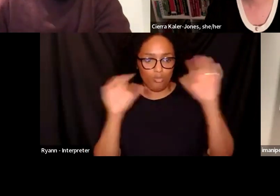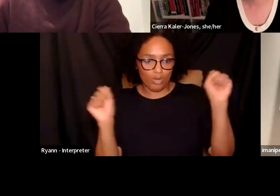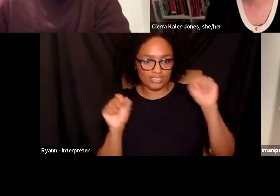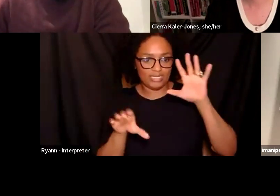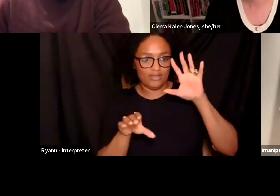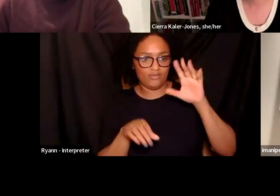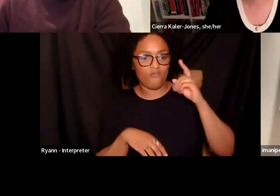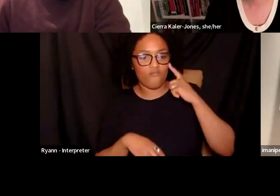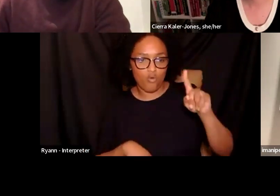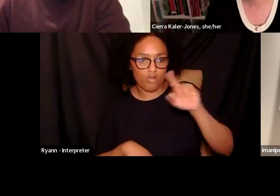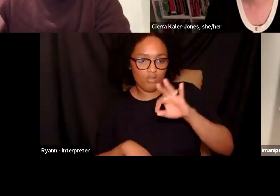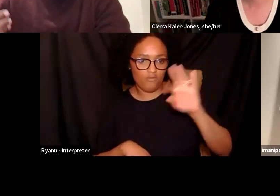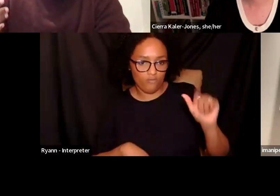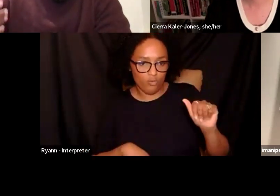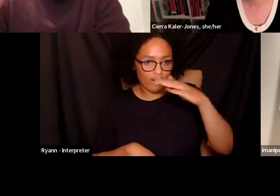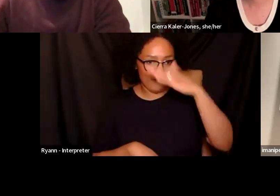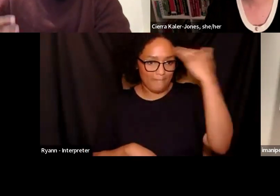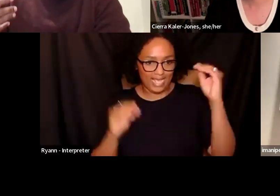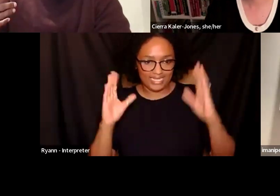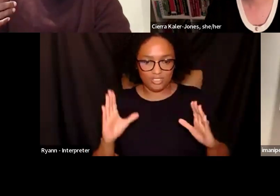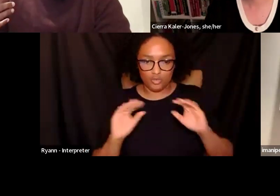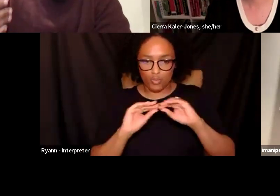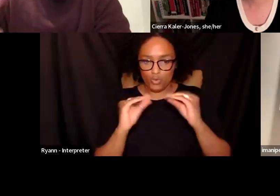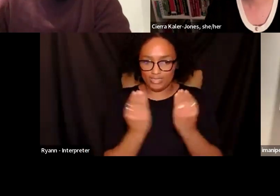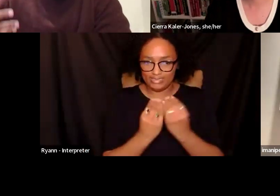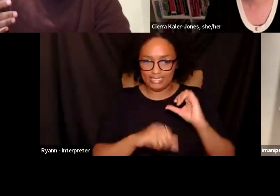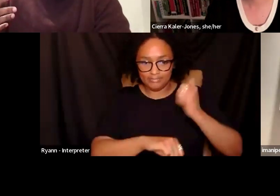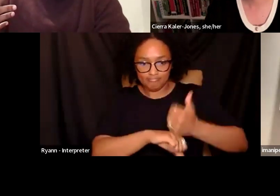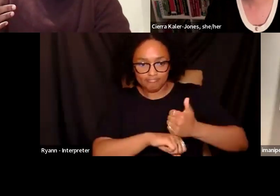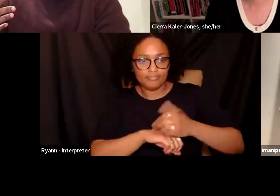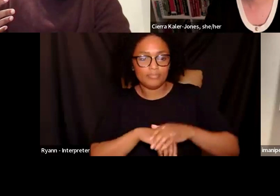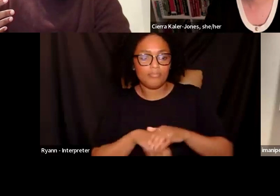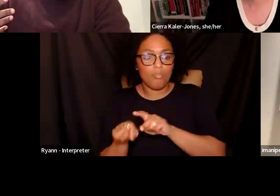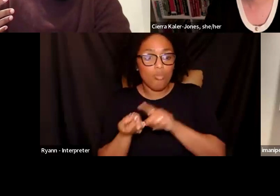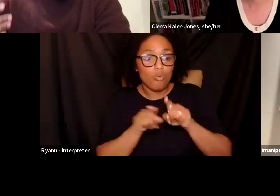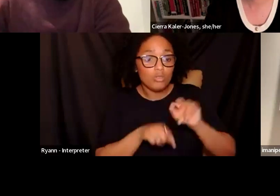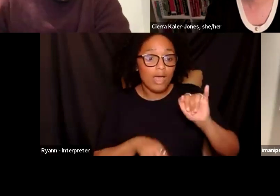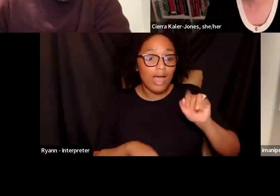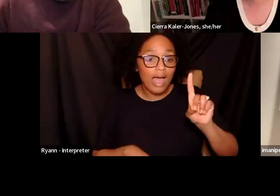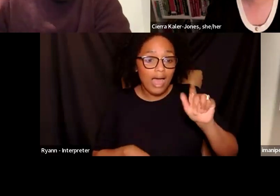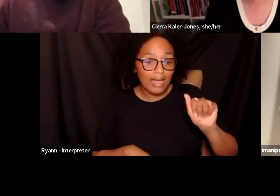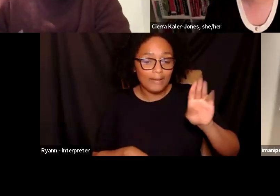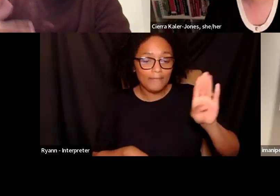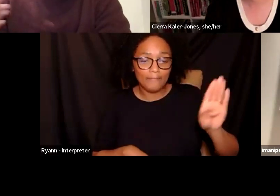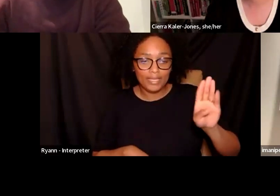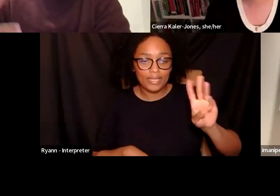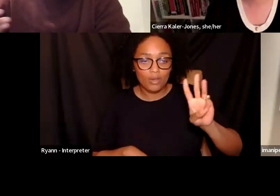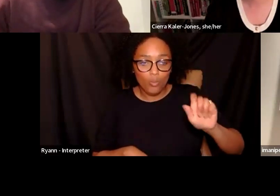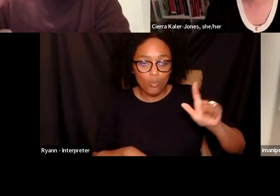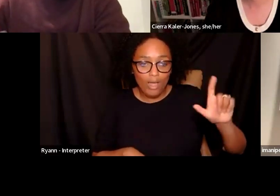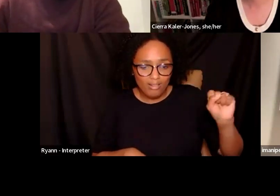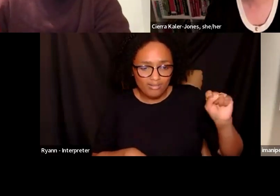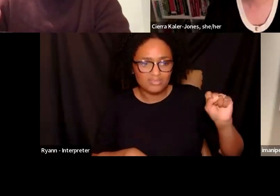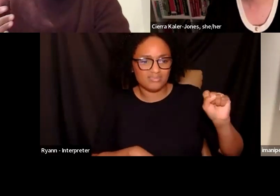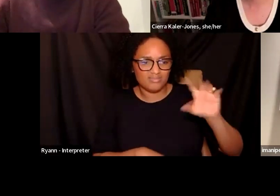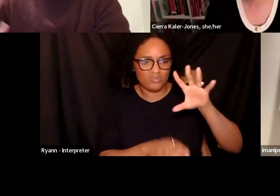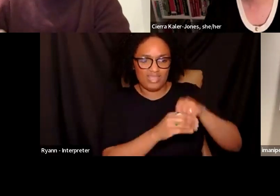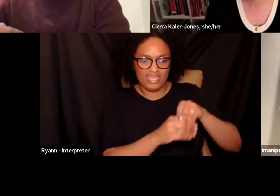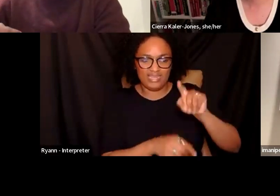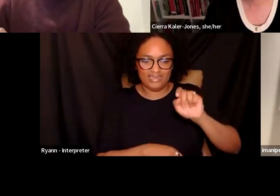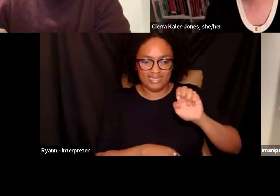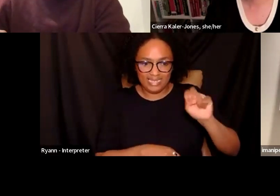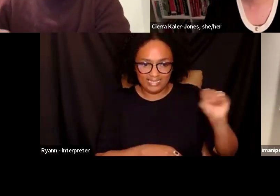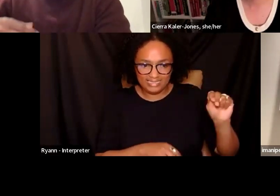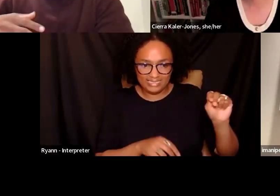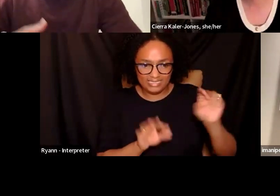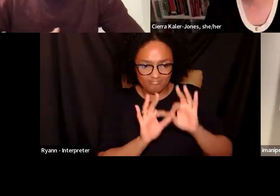B. Wells, right, was a part of the kind of Black teacher organizations in Tennessee, right? And the list goes on and on. Like really, you